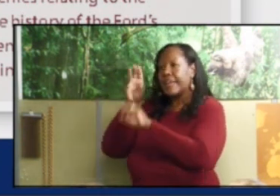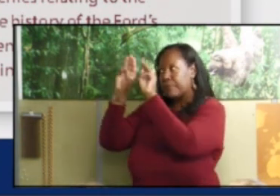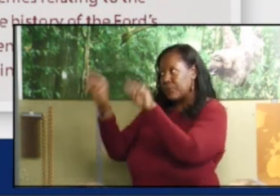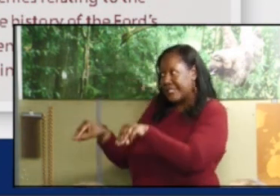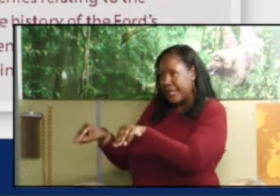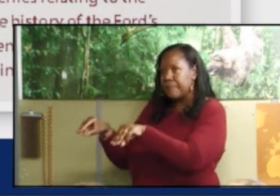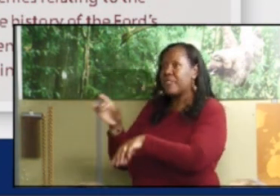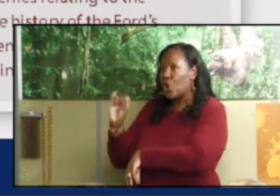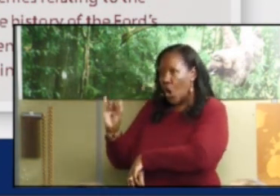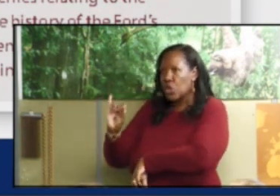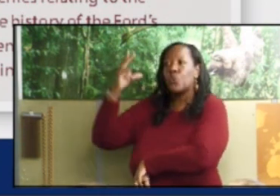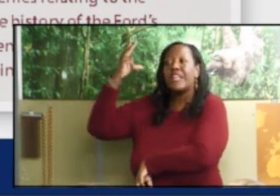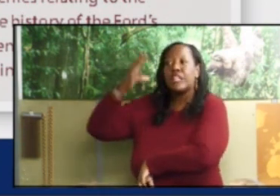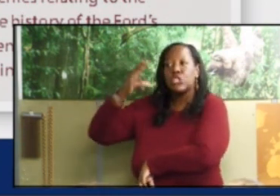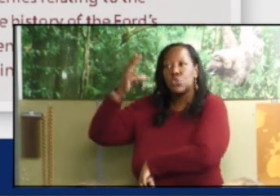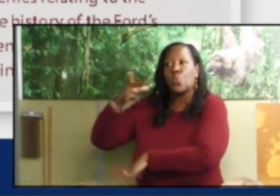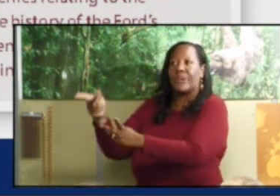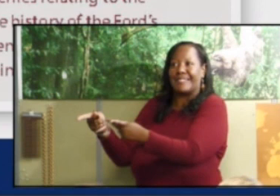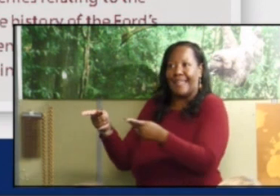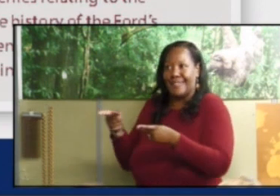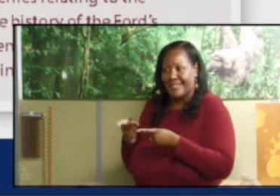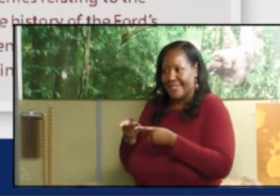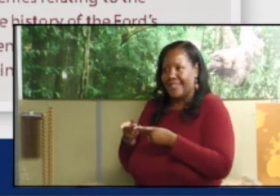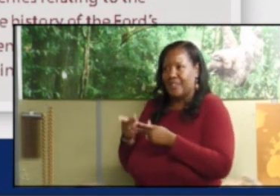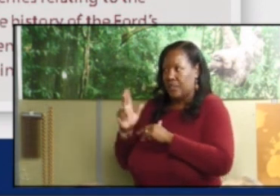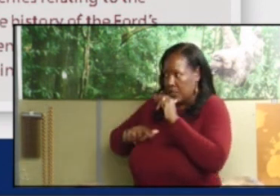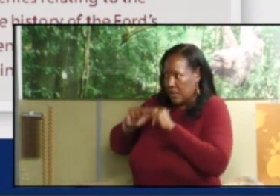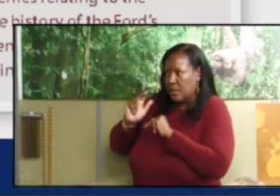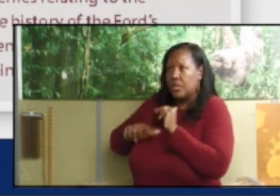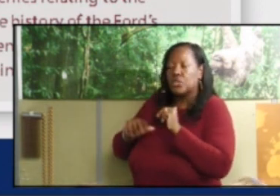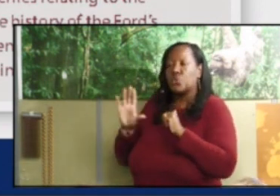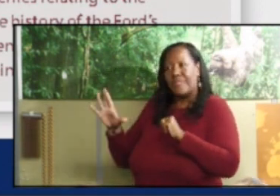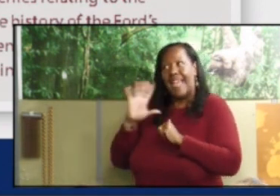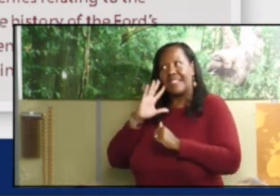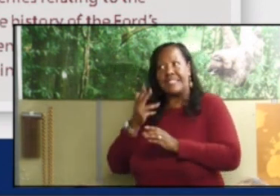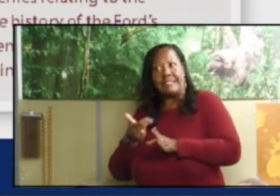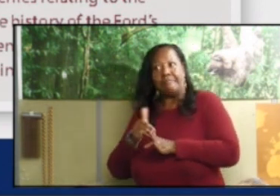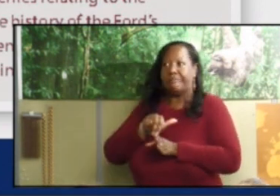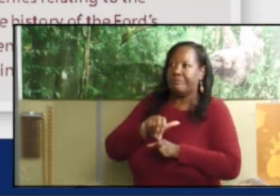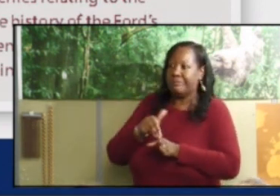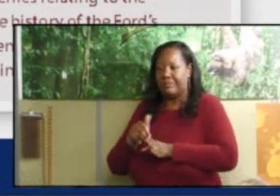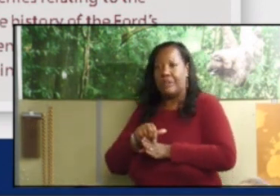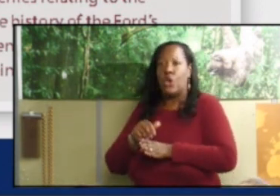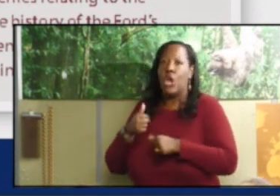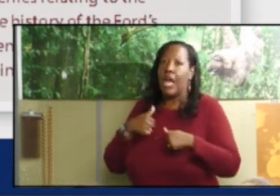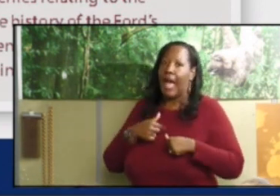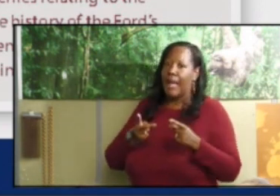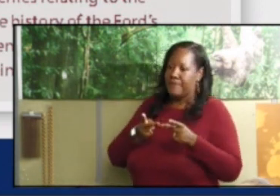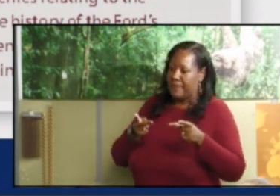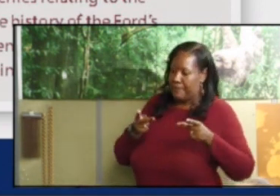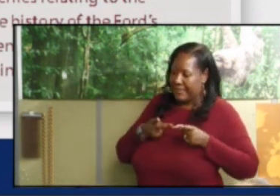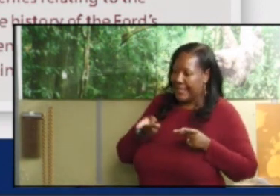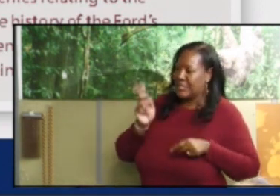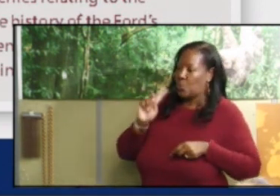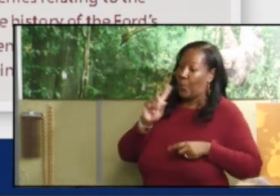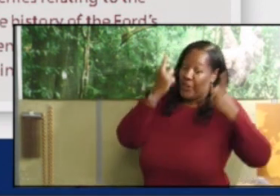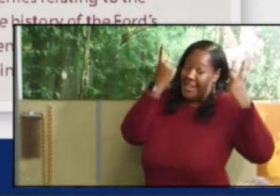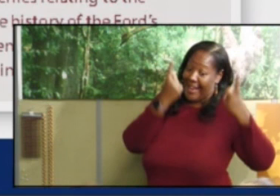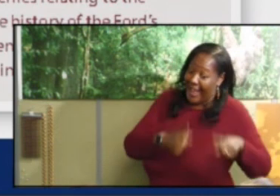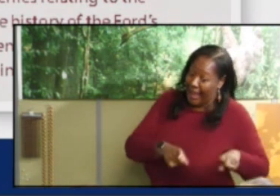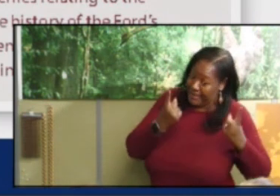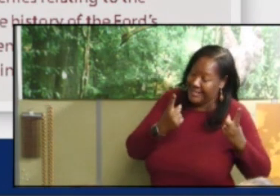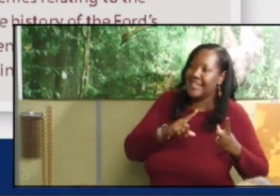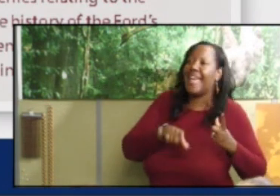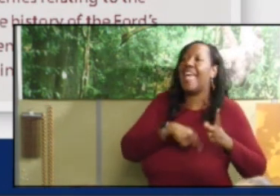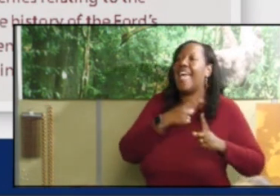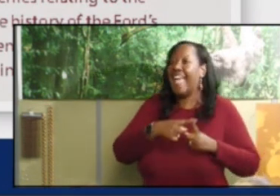historic site. So that's an interesting sort of line to walk when you're both the place where it happened and telling the story of what